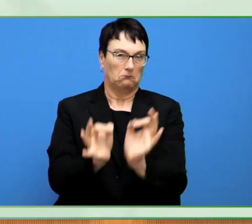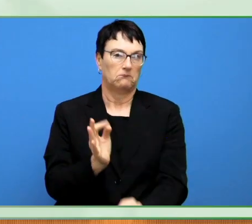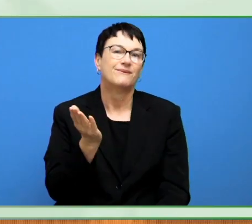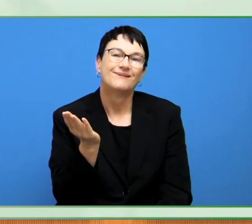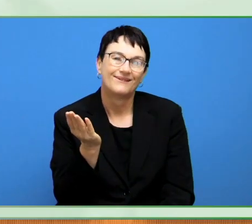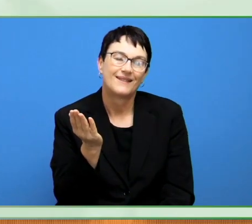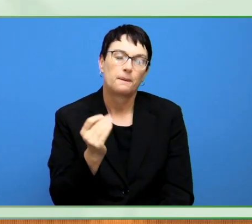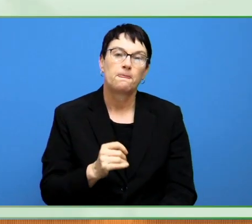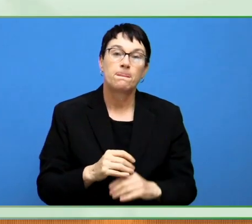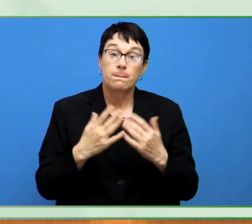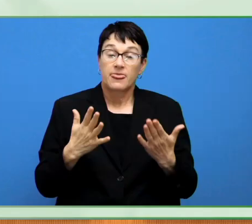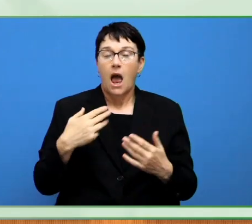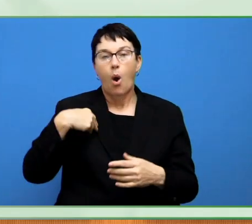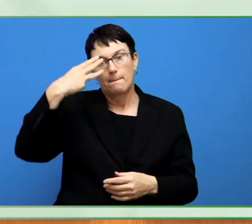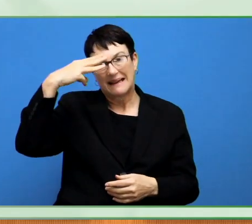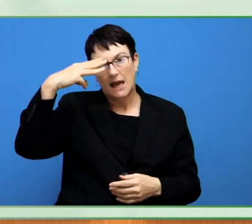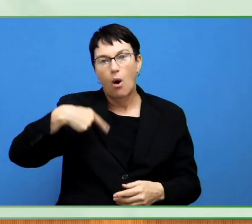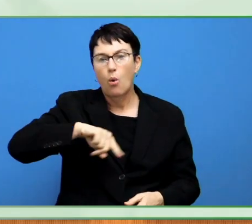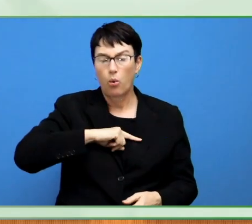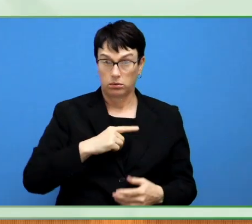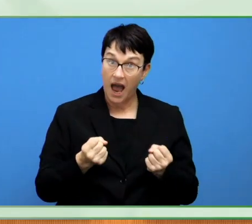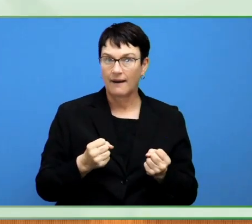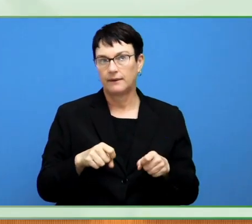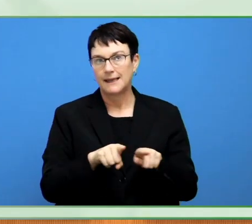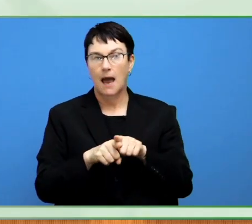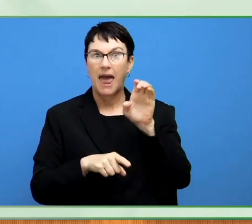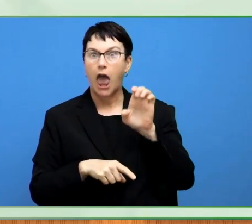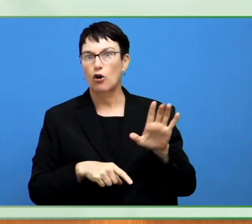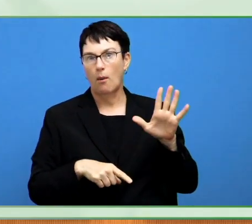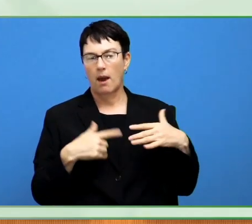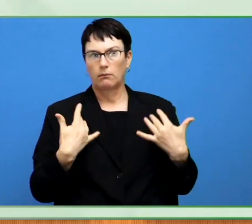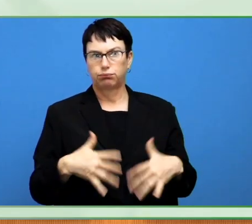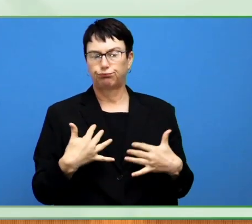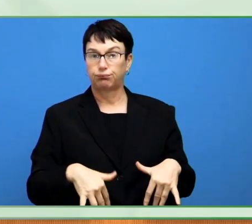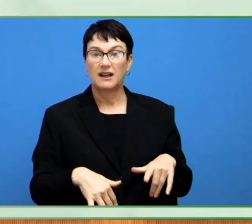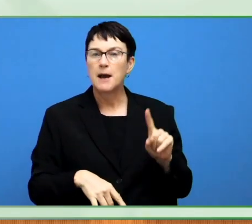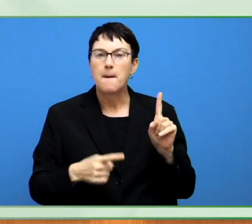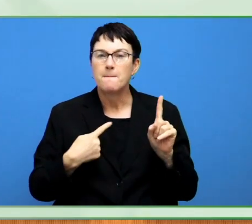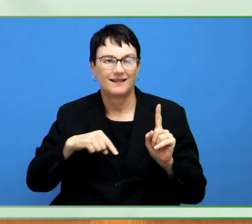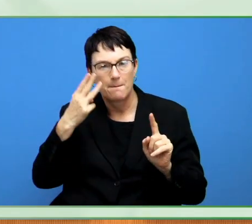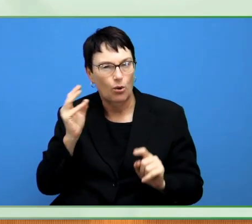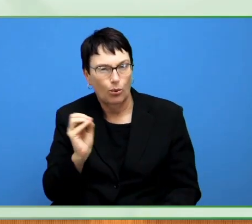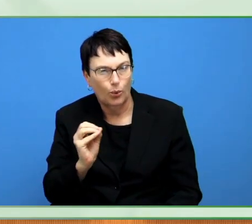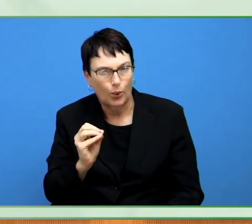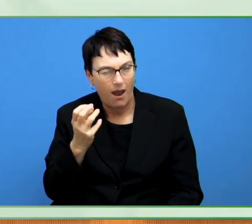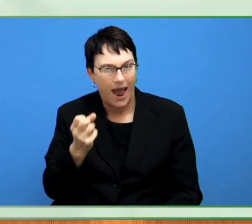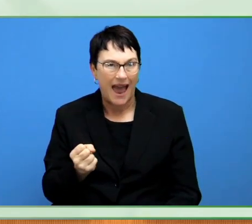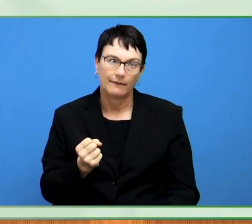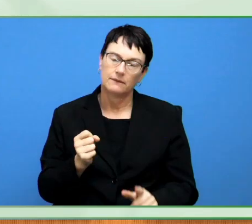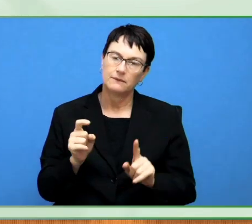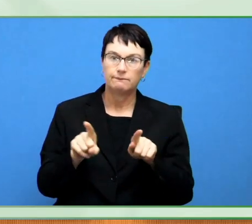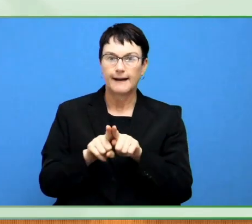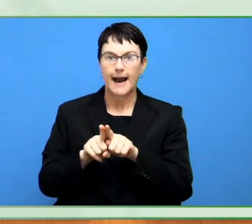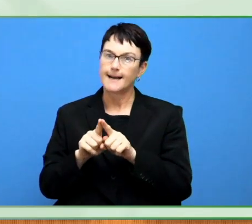market as they can have in Europe, because we do not have those compliance. So we started one step back and said, we do not have